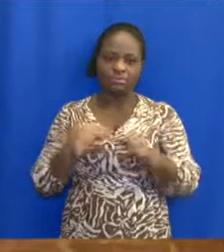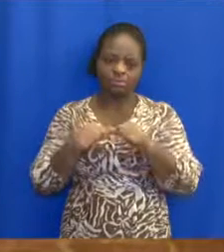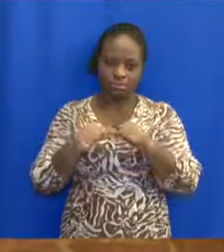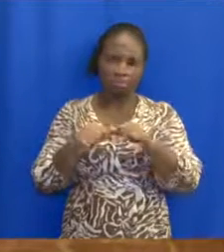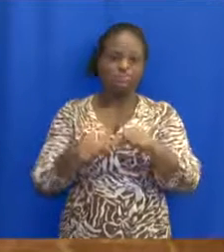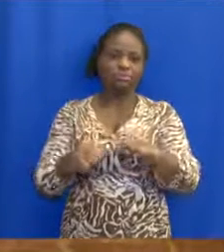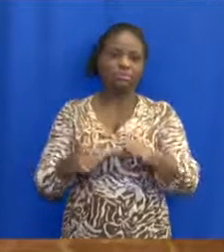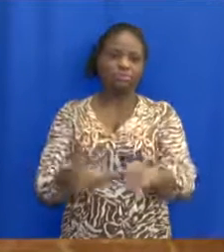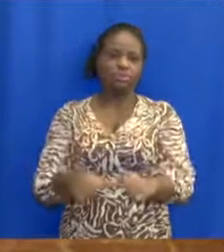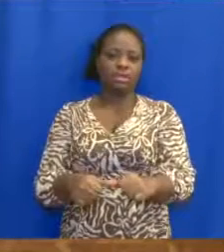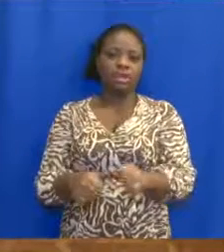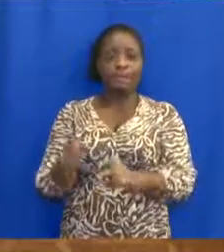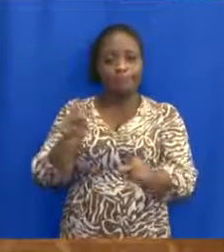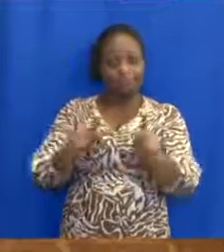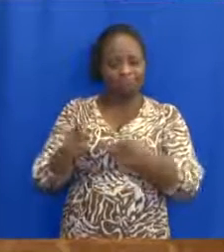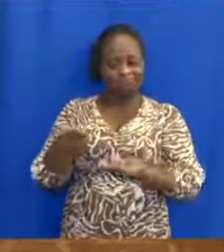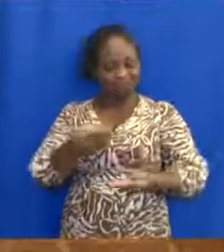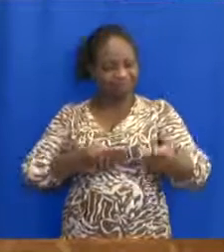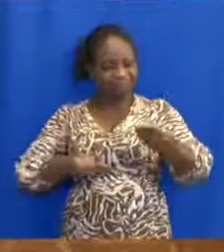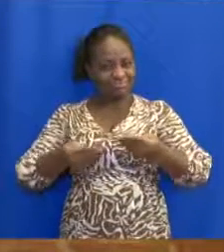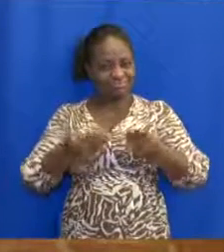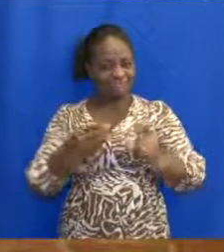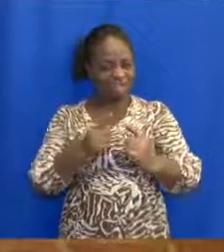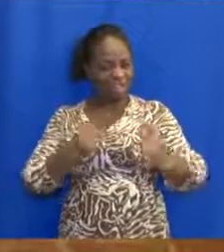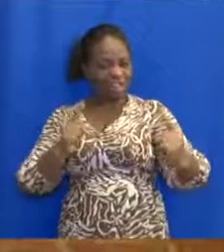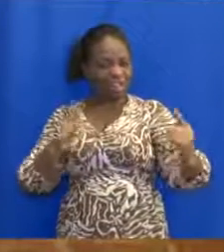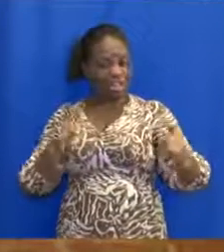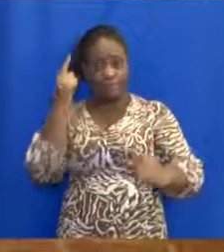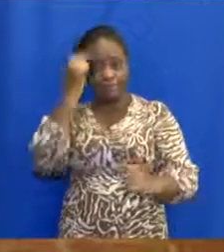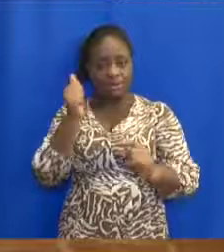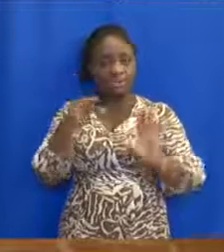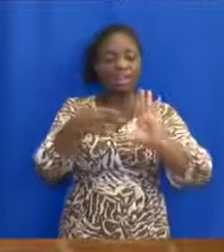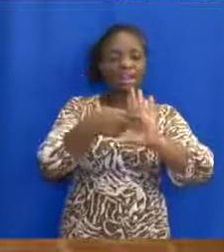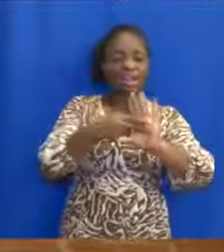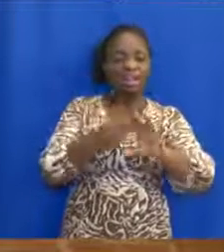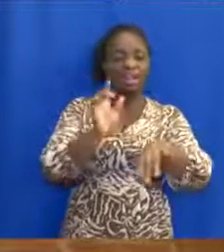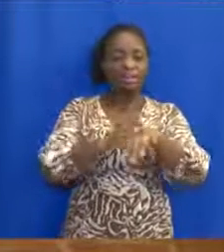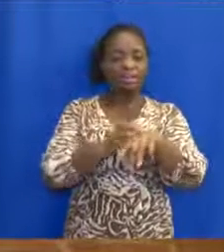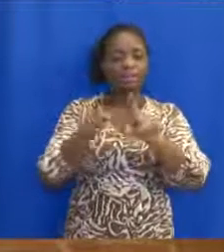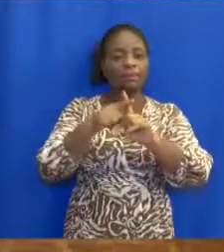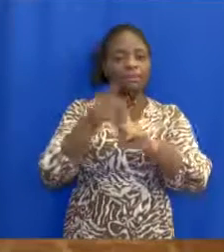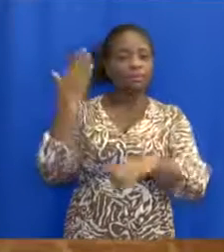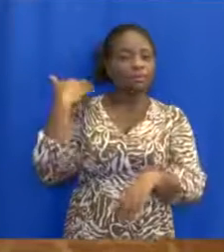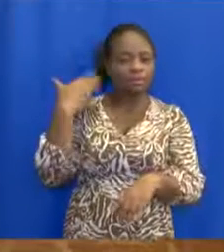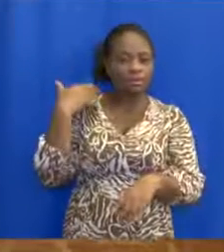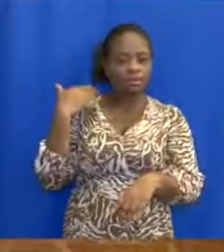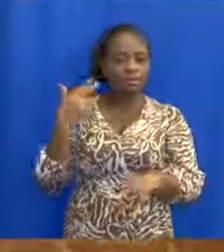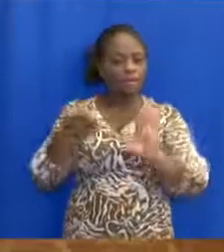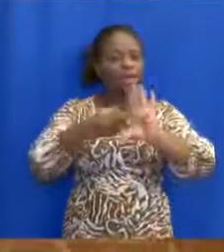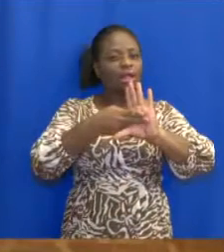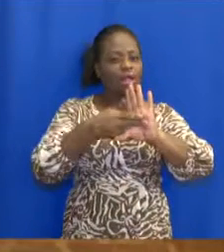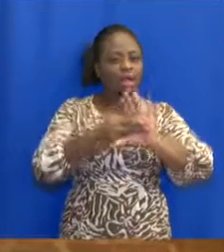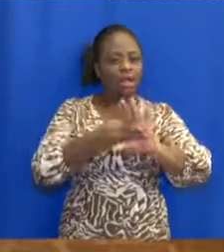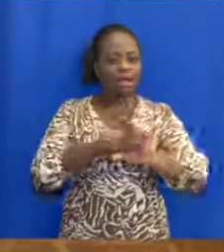earnest. Those engaged in this antisocial act should stop, as stigmatization drives away